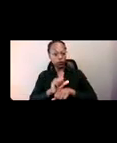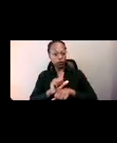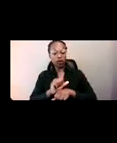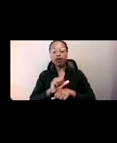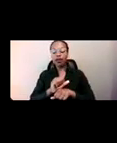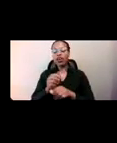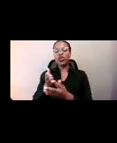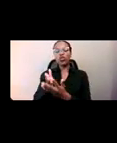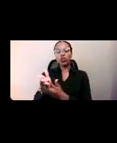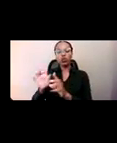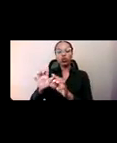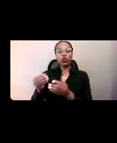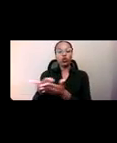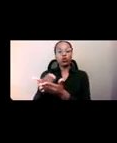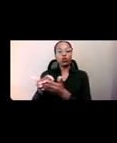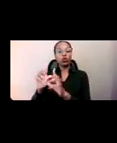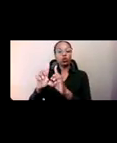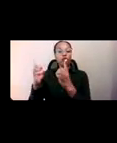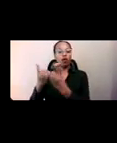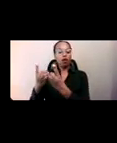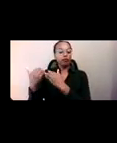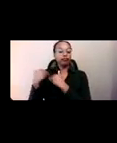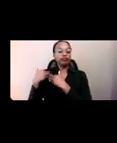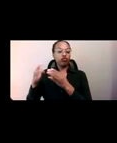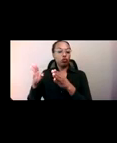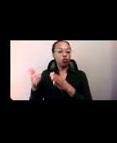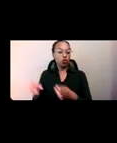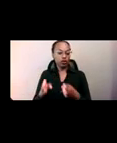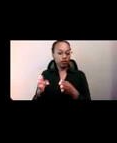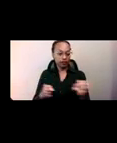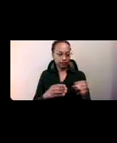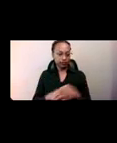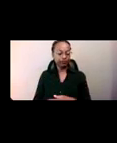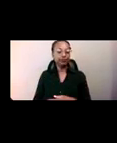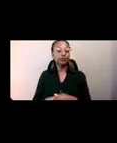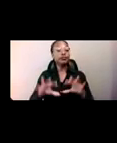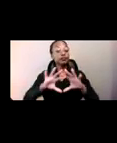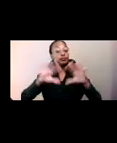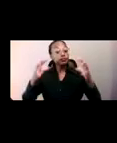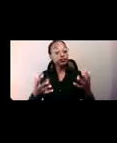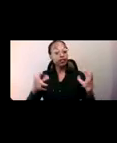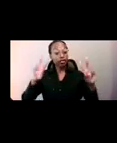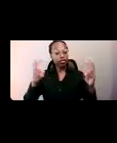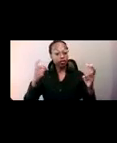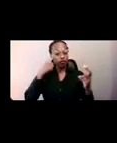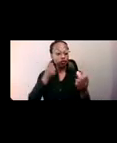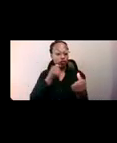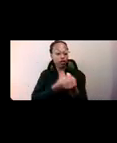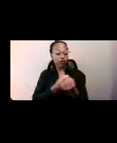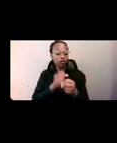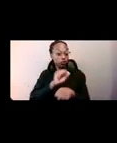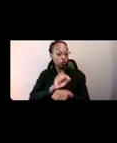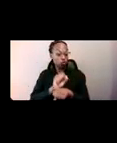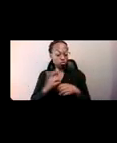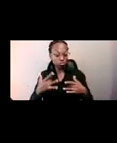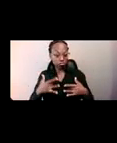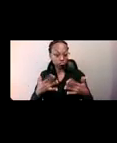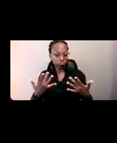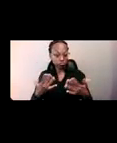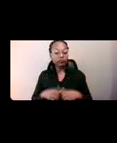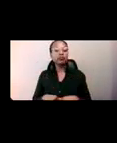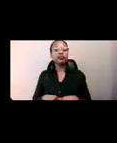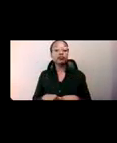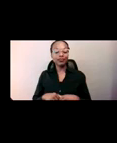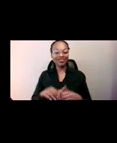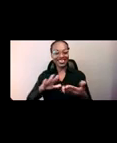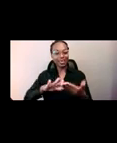department. The overarching theme of our advocacy work over this past year has been achieving